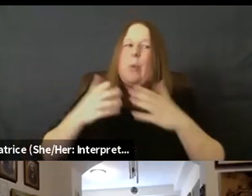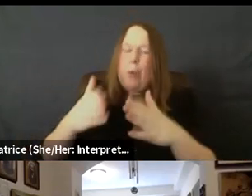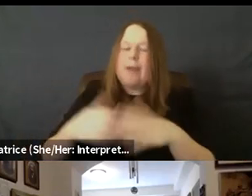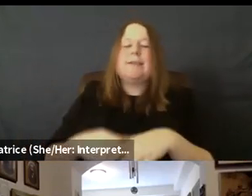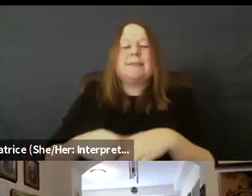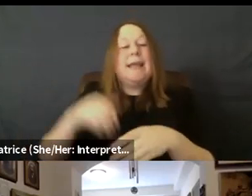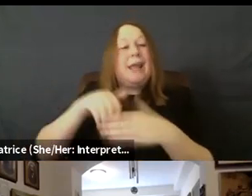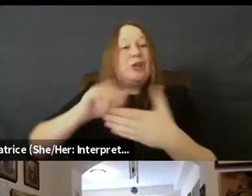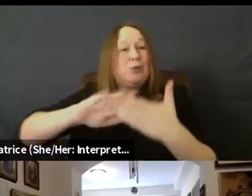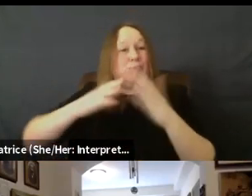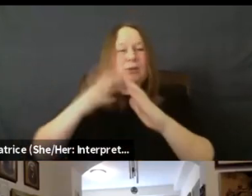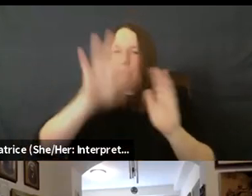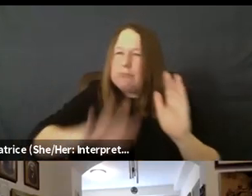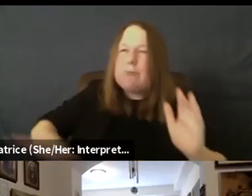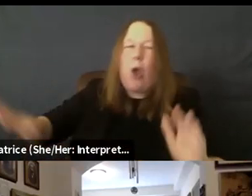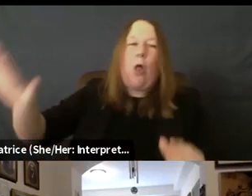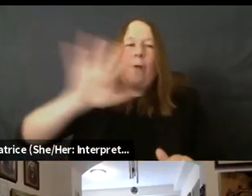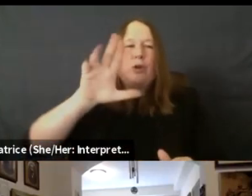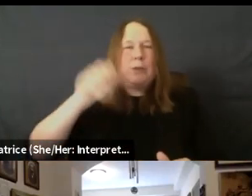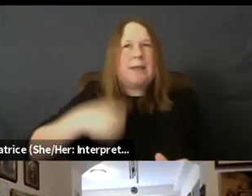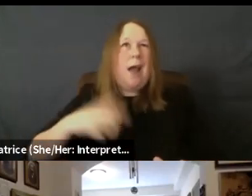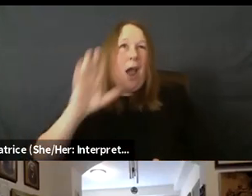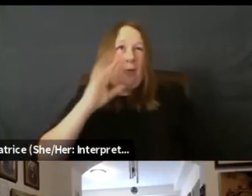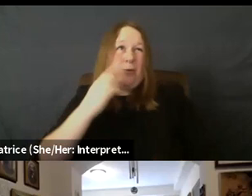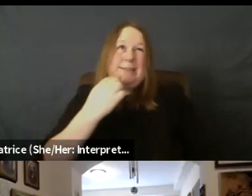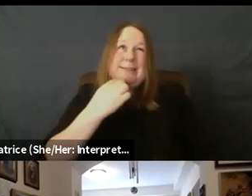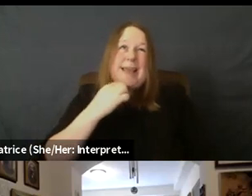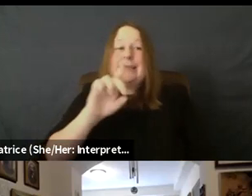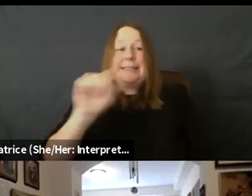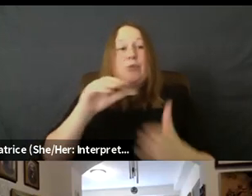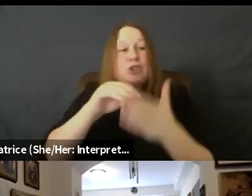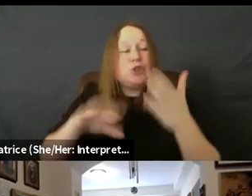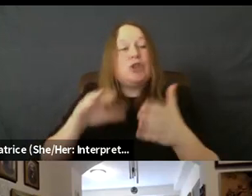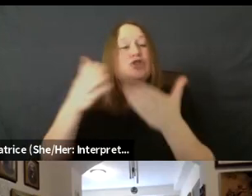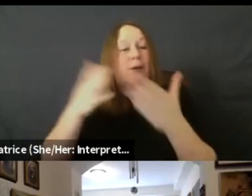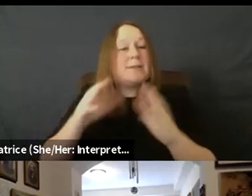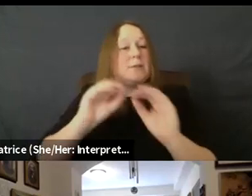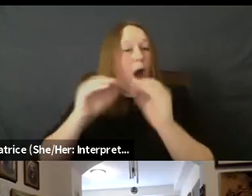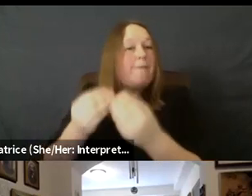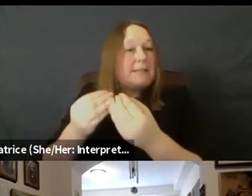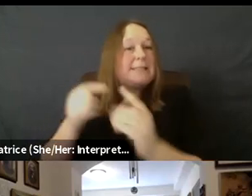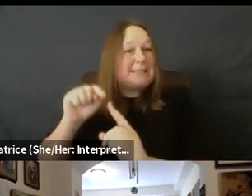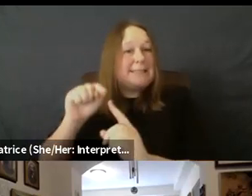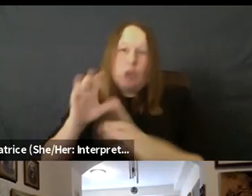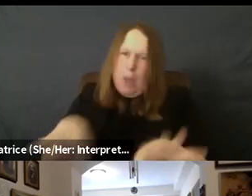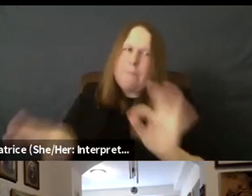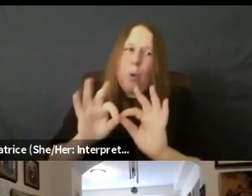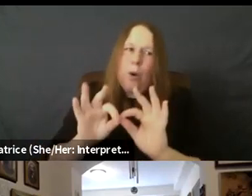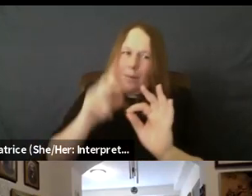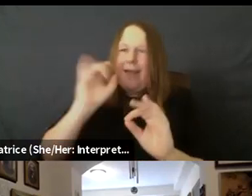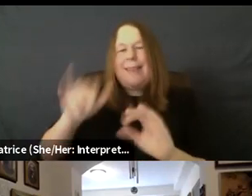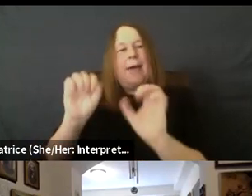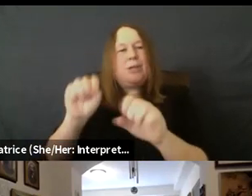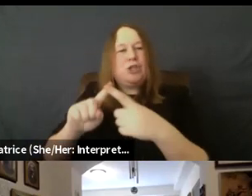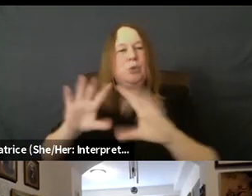in communities around the United States. So I would say disabled student services offices were very important, because this ability